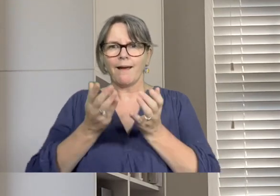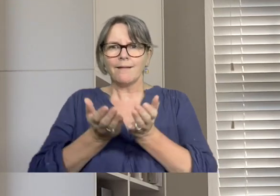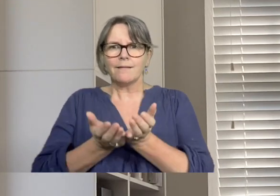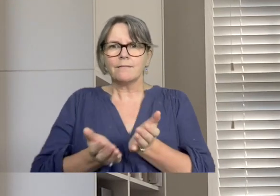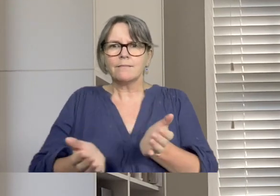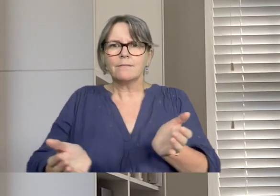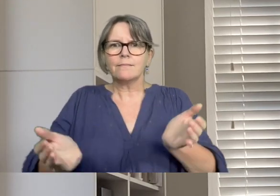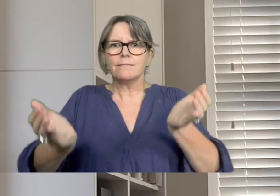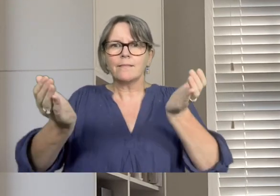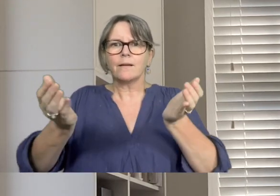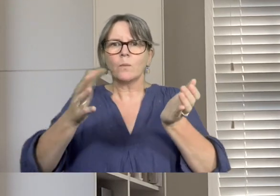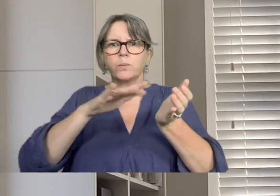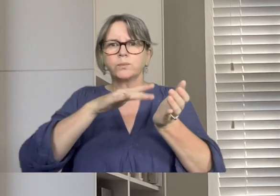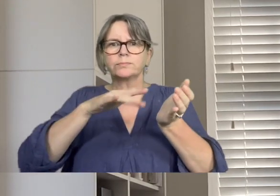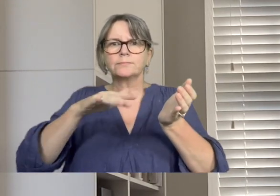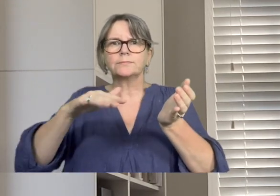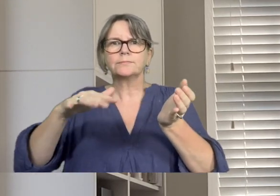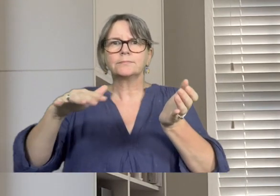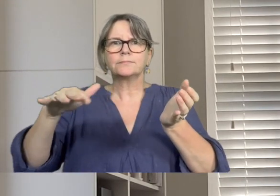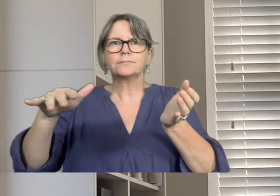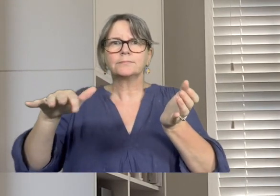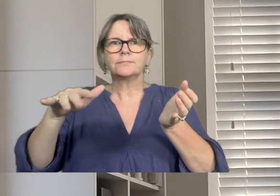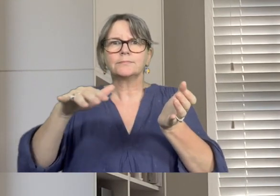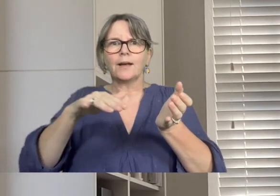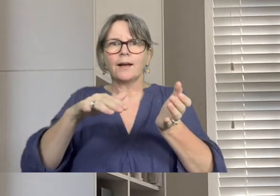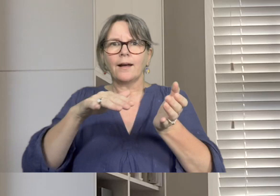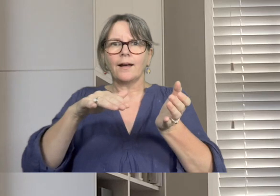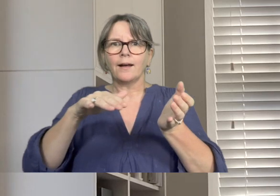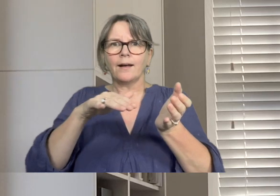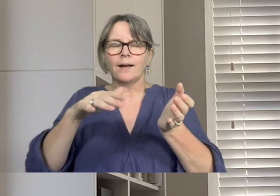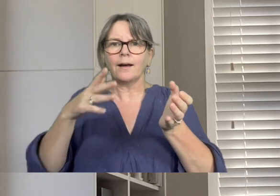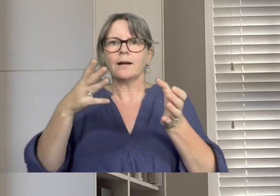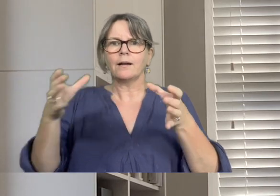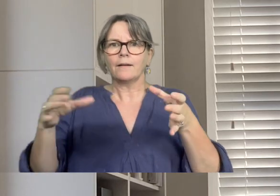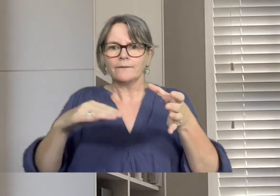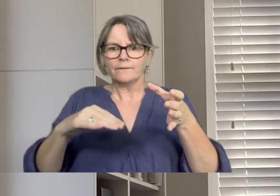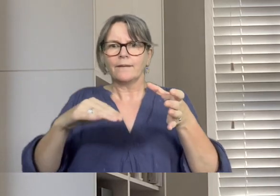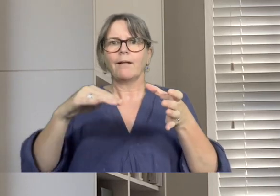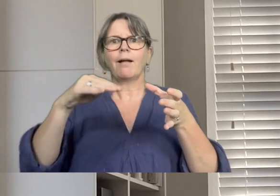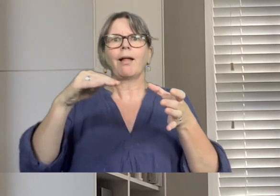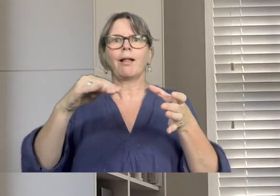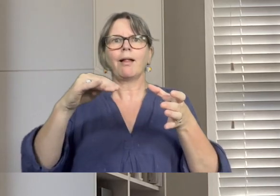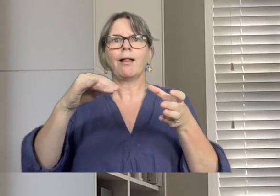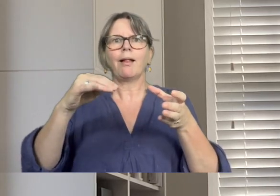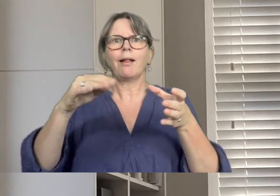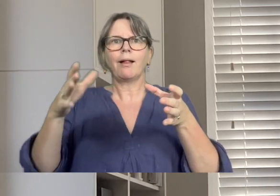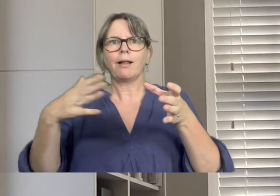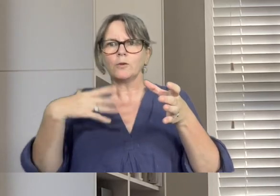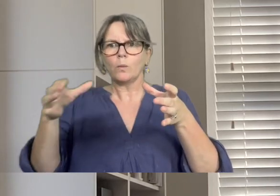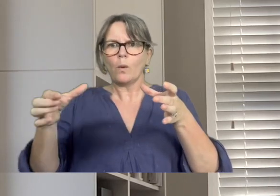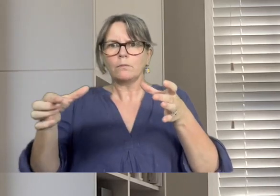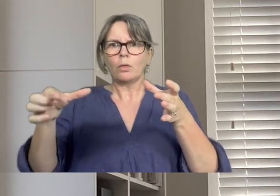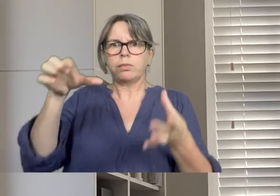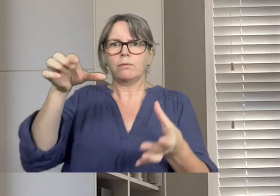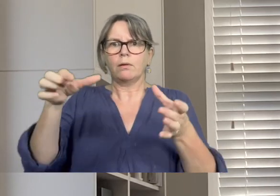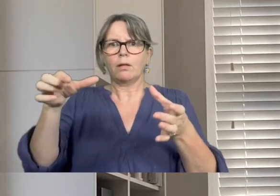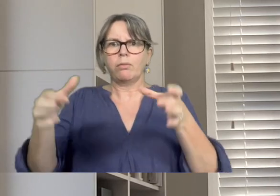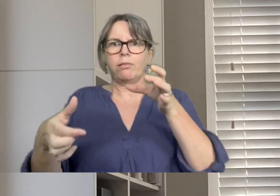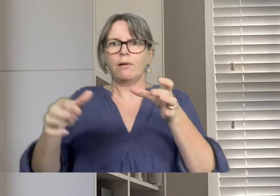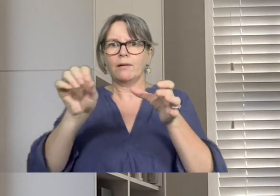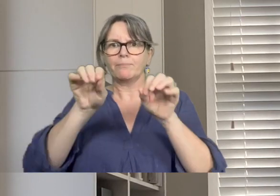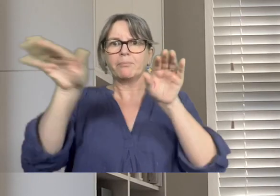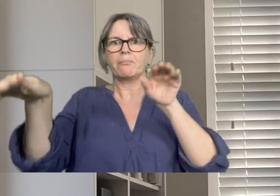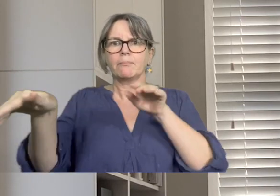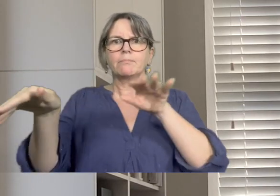is around these 4 points: belly button, pubic bone, hip bones. And it's full with water. And we don't want to lose water out of